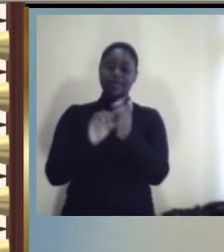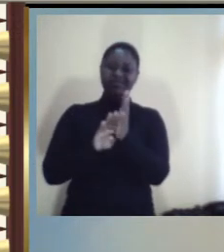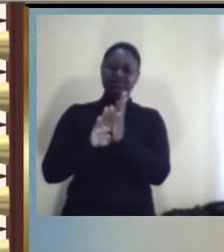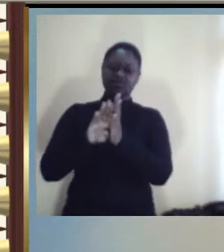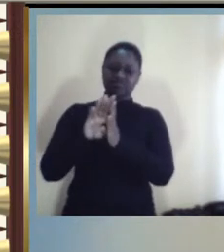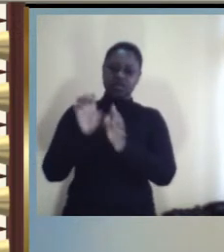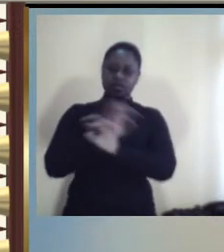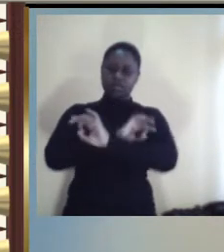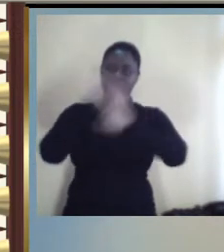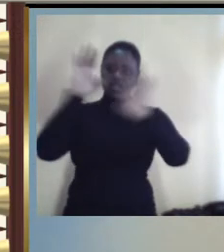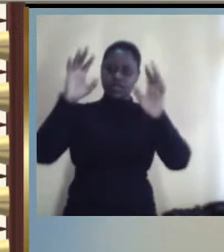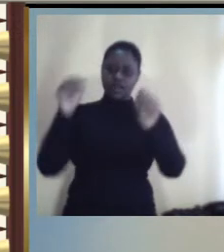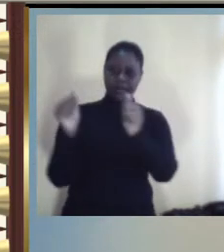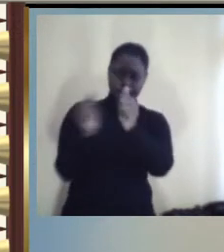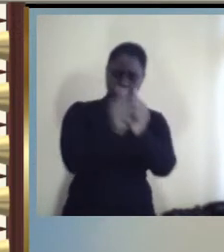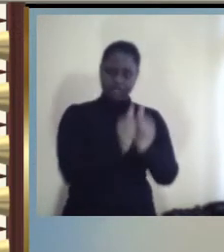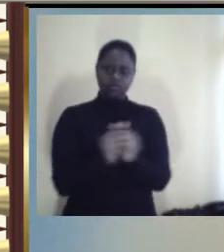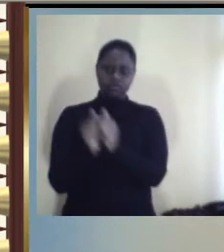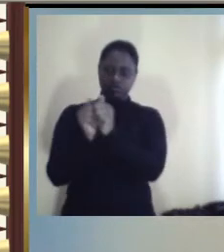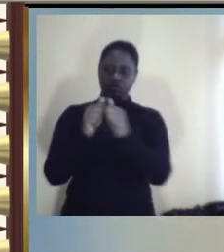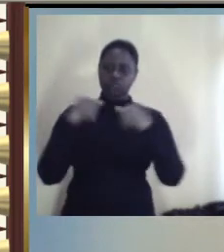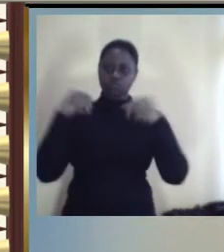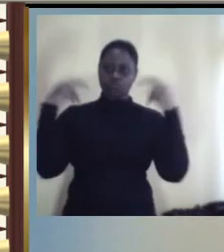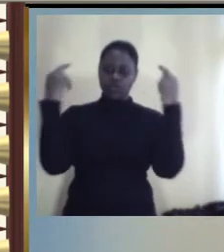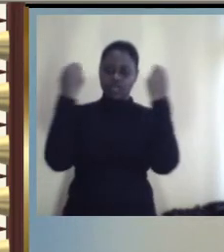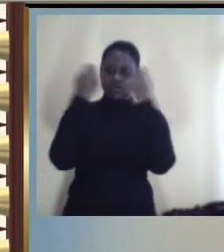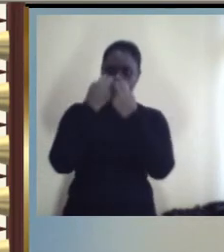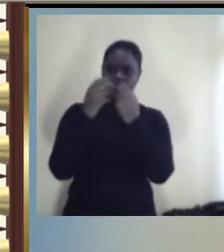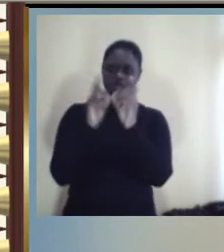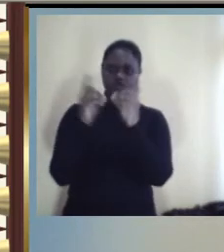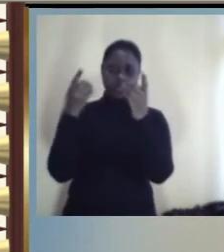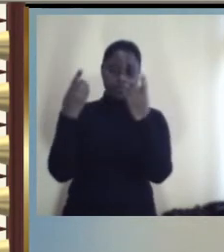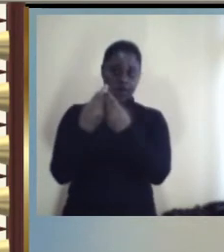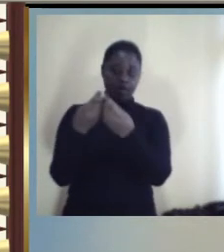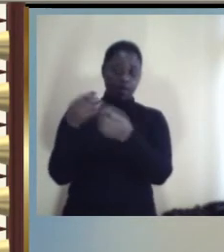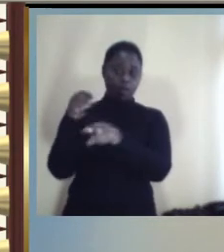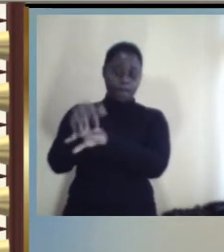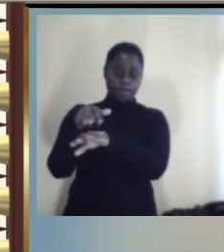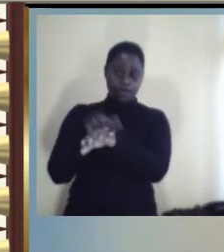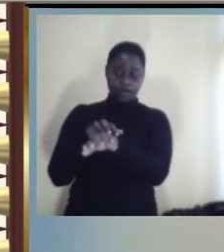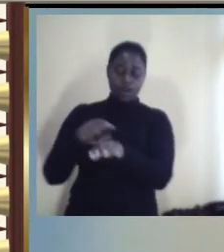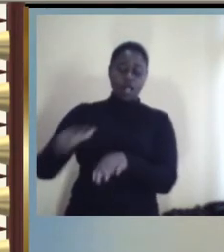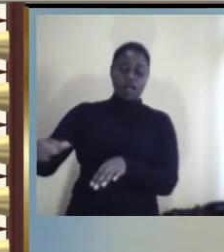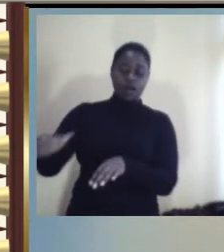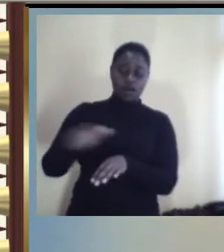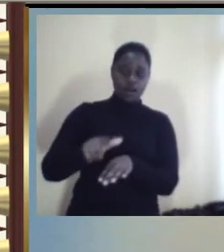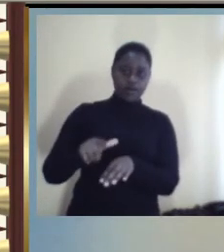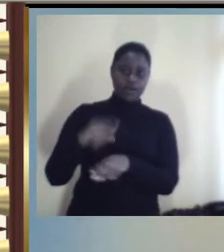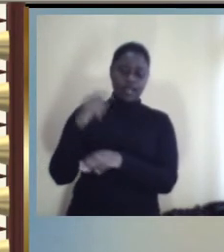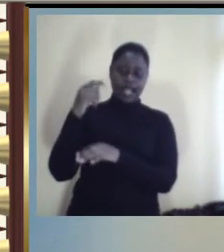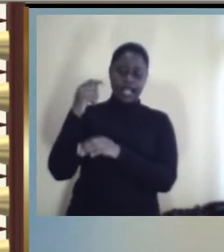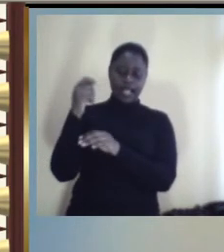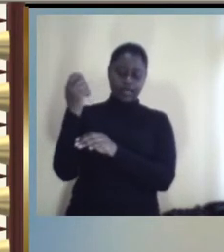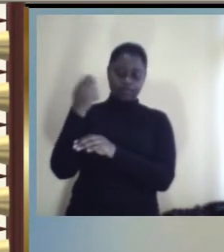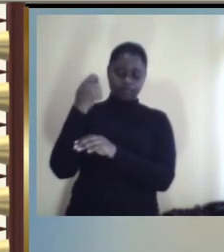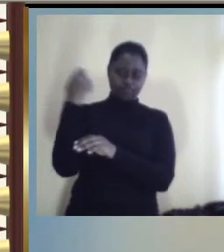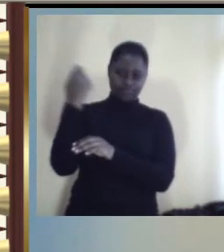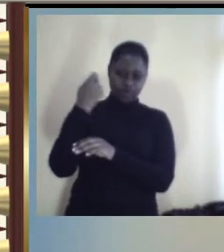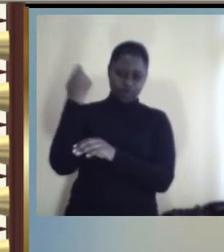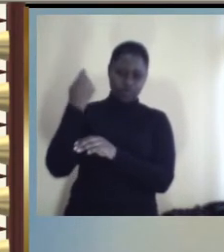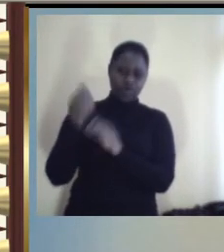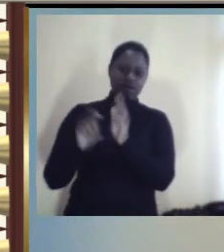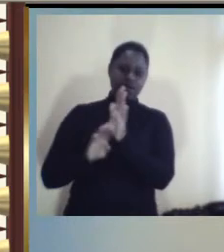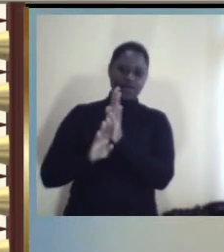clear partnership with the National Department of Agriculture, Land and Rural Development to rescue